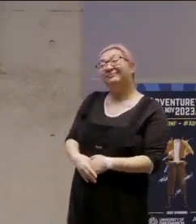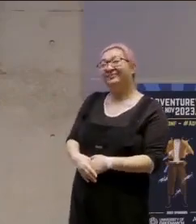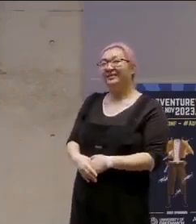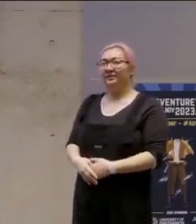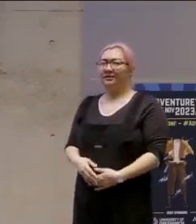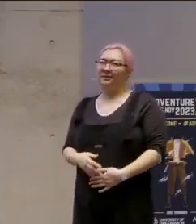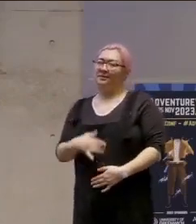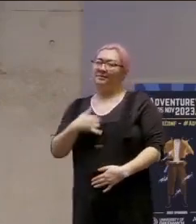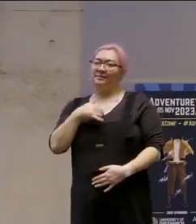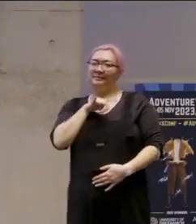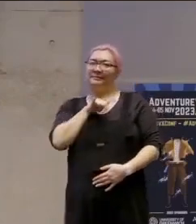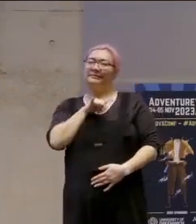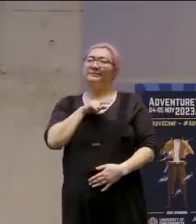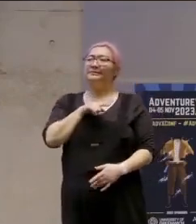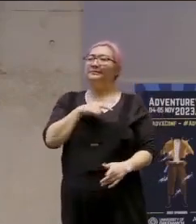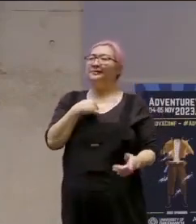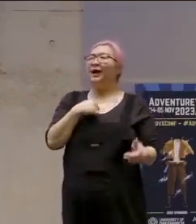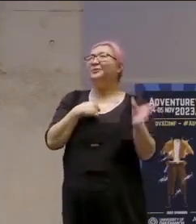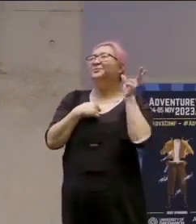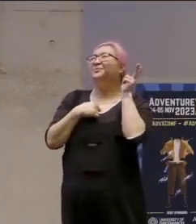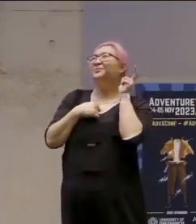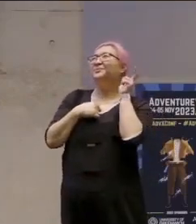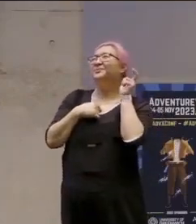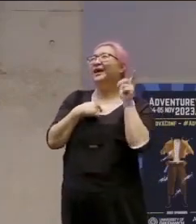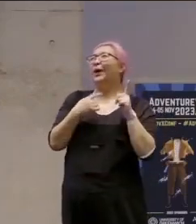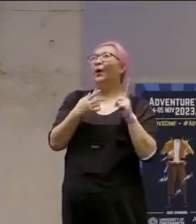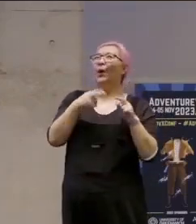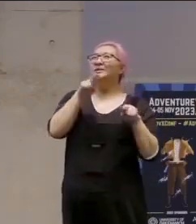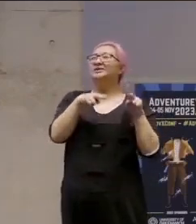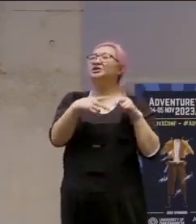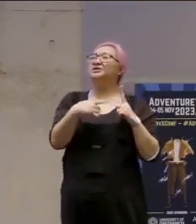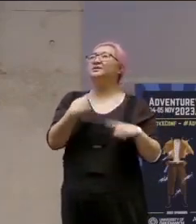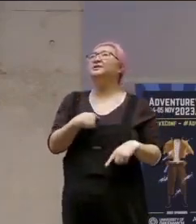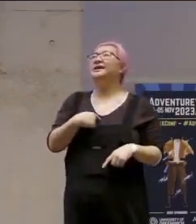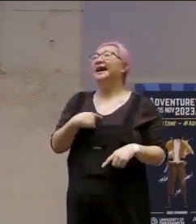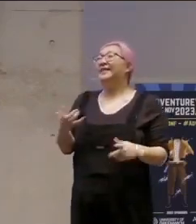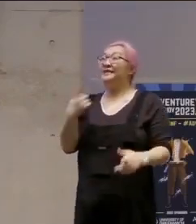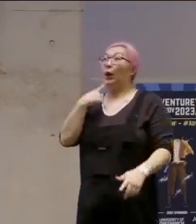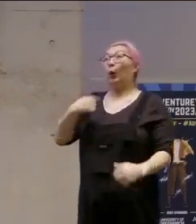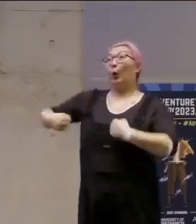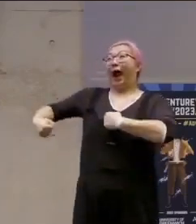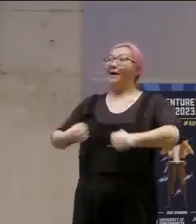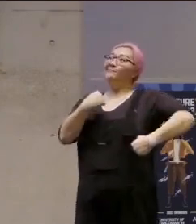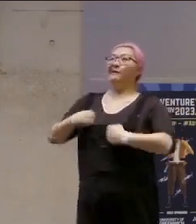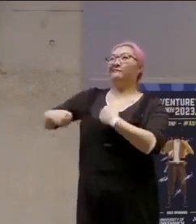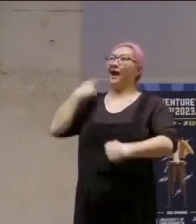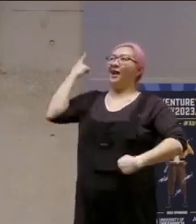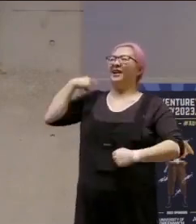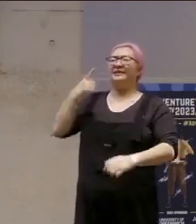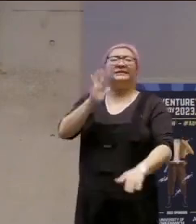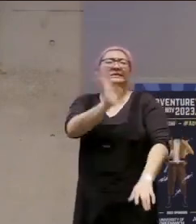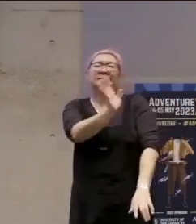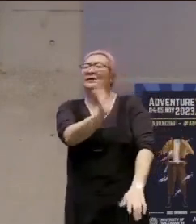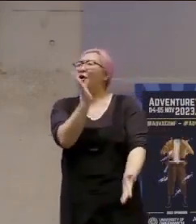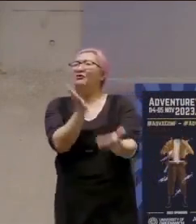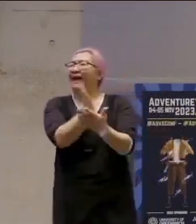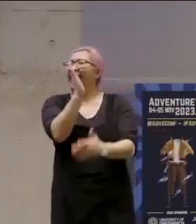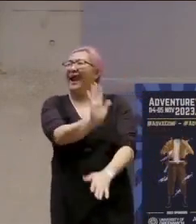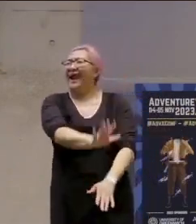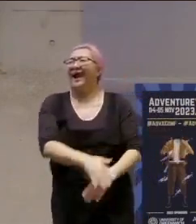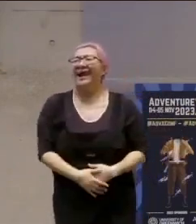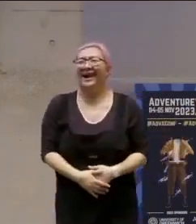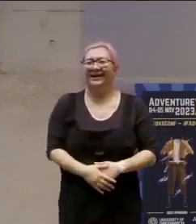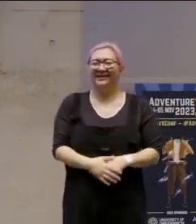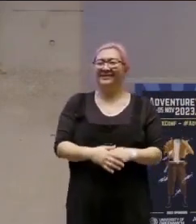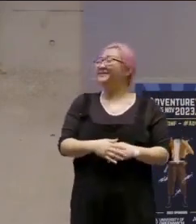I'll listen to the demo, I'll listen to the audition, it'll be like, oh, hello, governor. And I'm like, no, you're like, you messed it up again. Like, you know what I